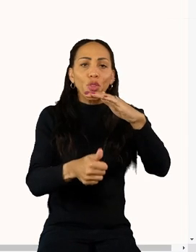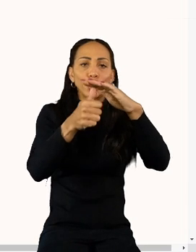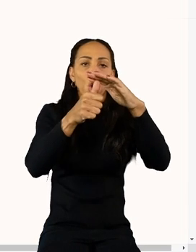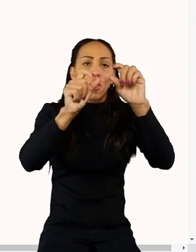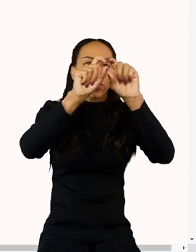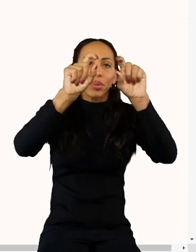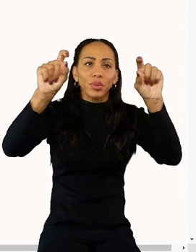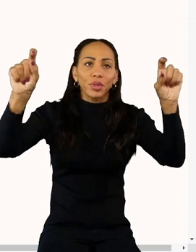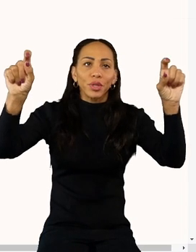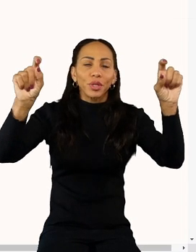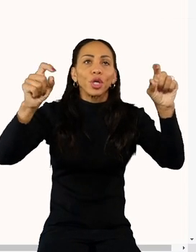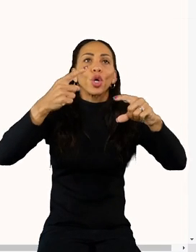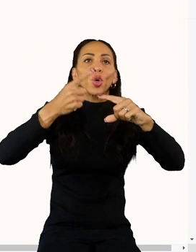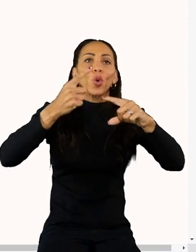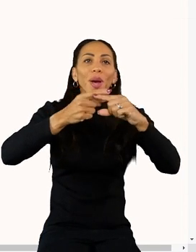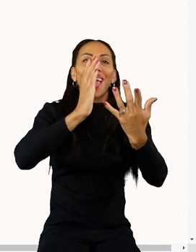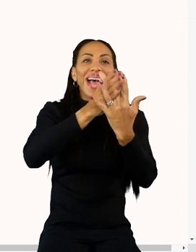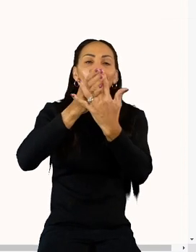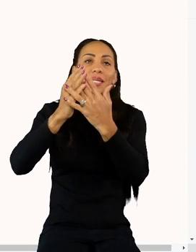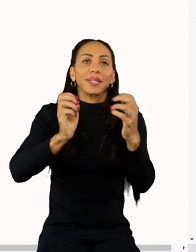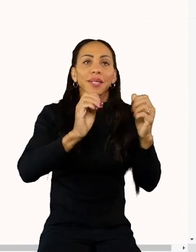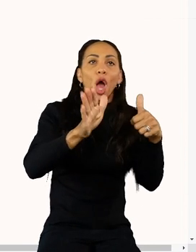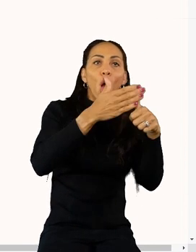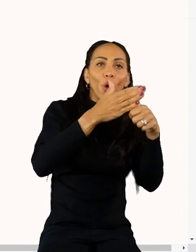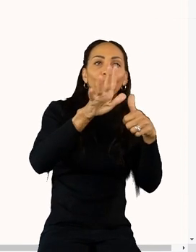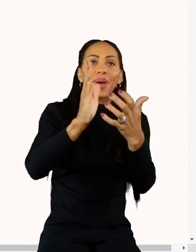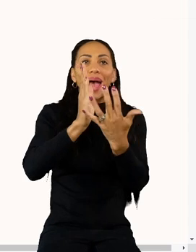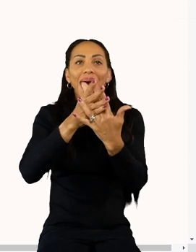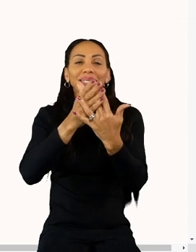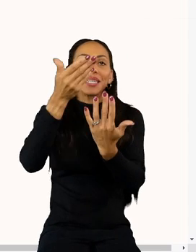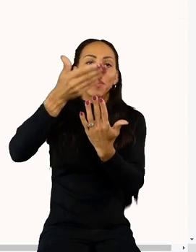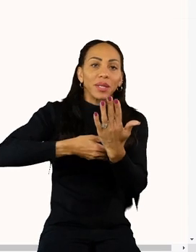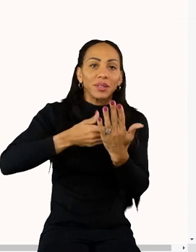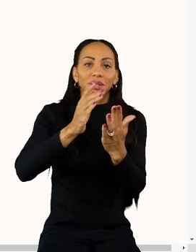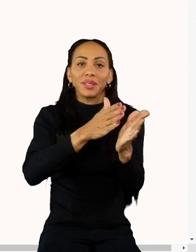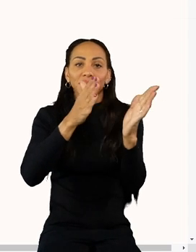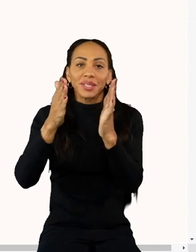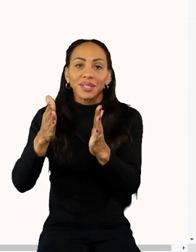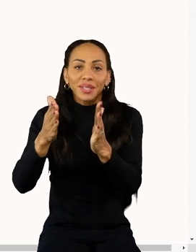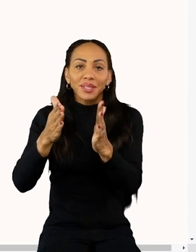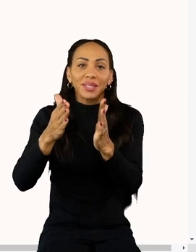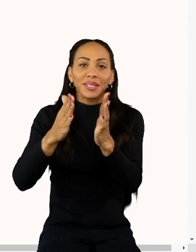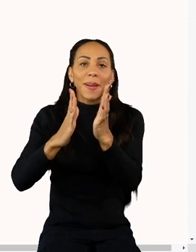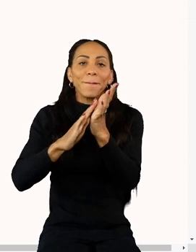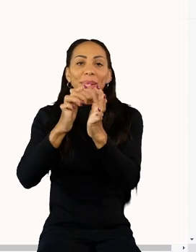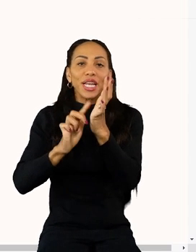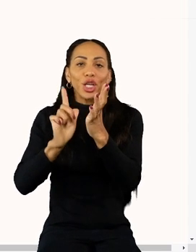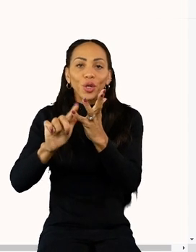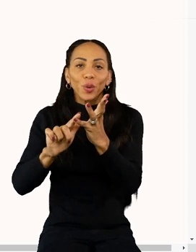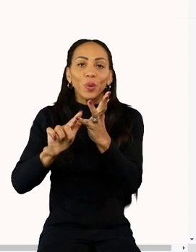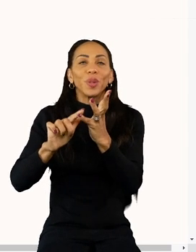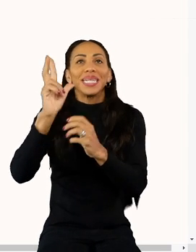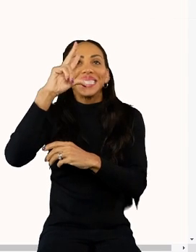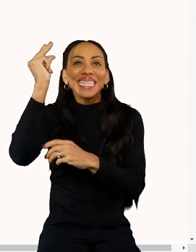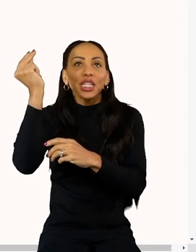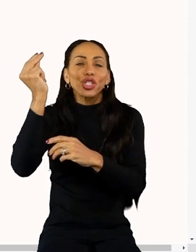Excellent, fantastic. And obviously you can see at the top of the page, you've got those sort of quick access buttons where you've got home, access panel,